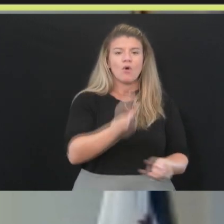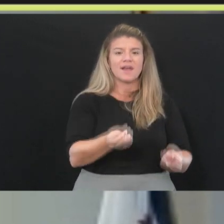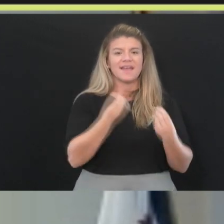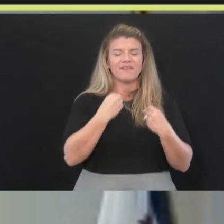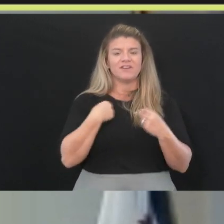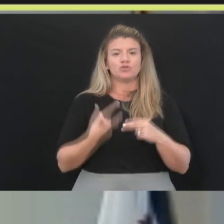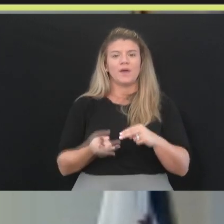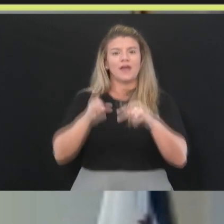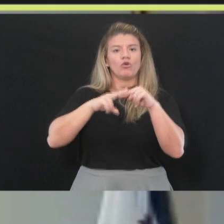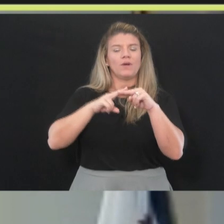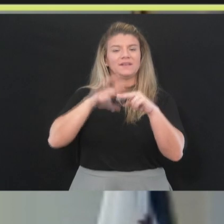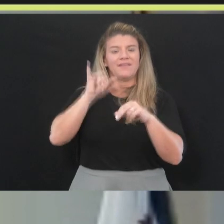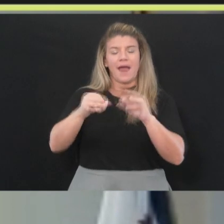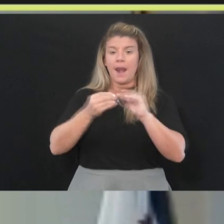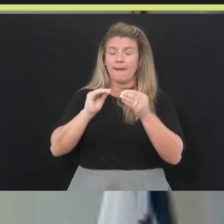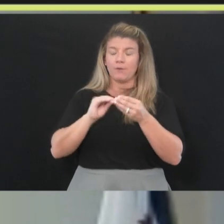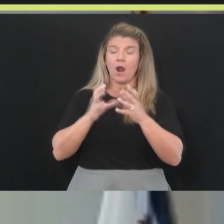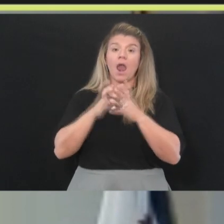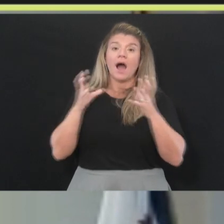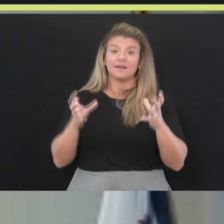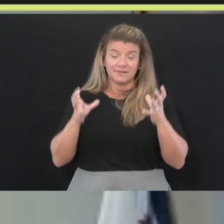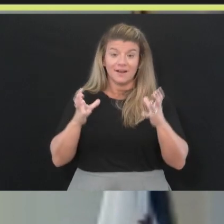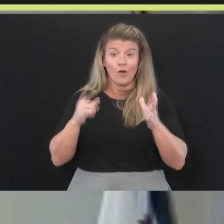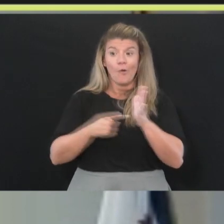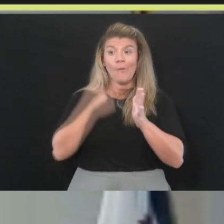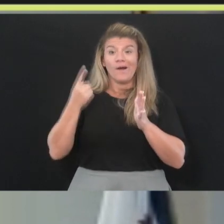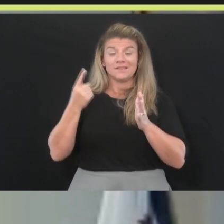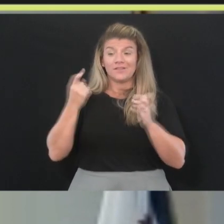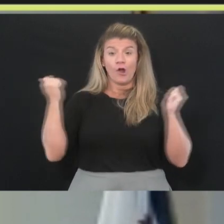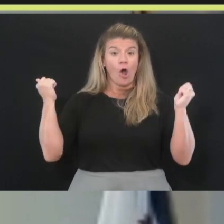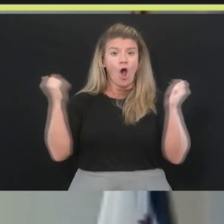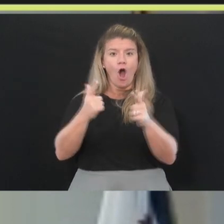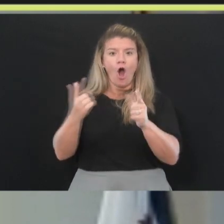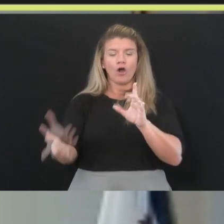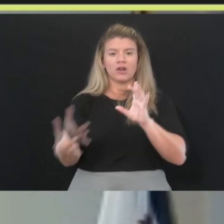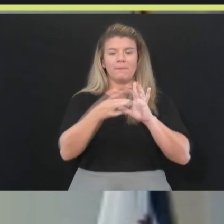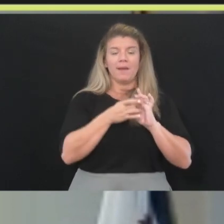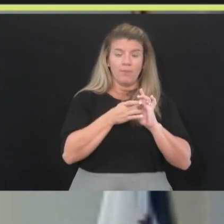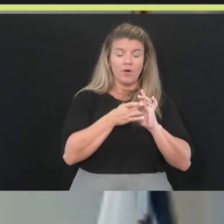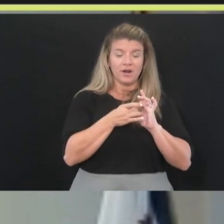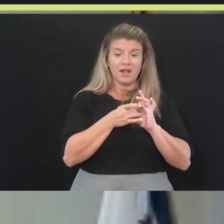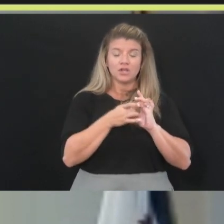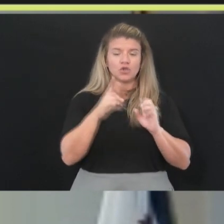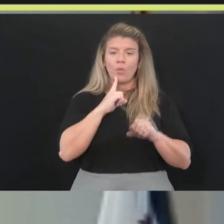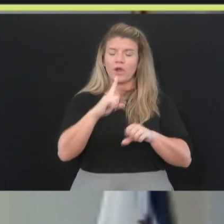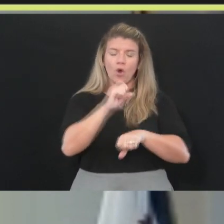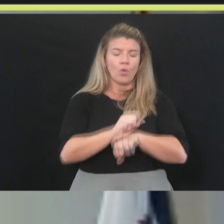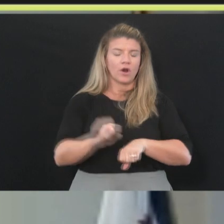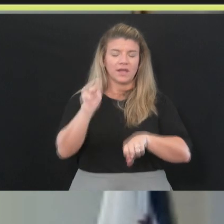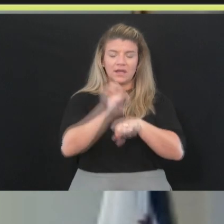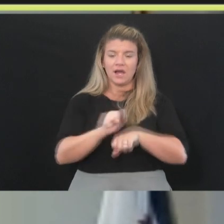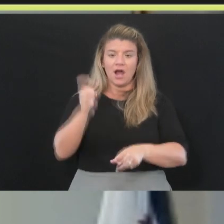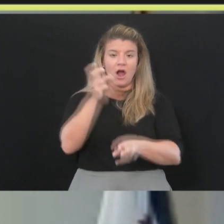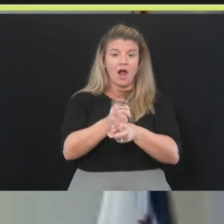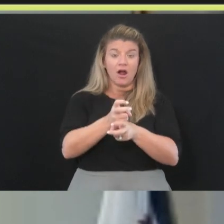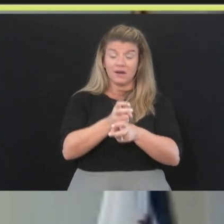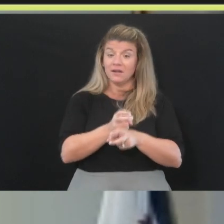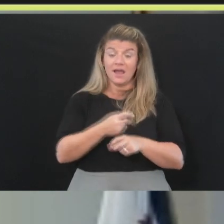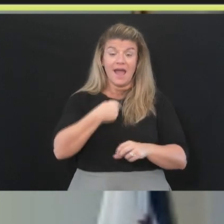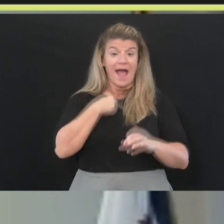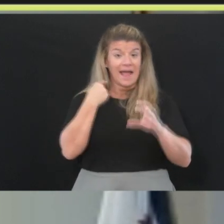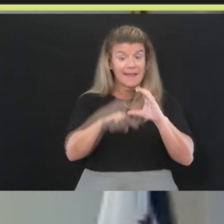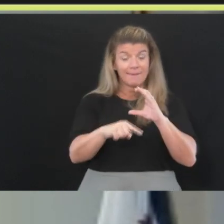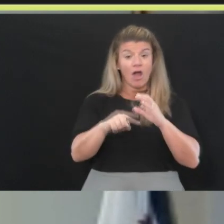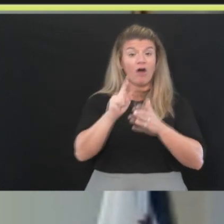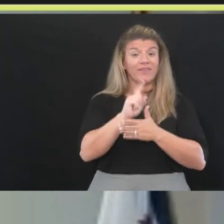number significantly once we get everyone on board. So we are working hard. I actually sent an email this weekend with